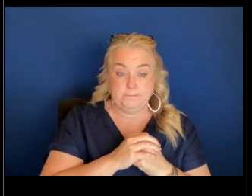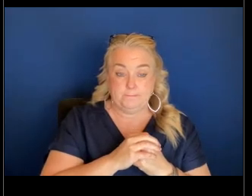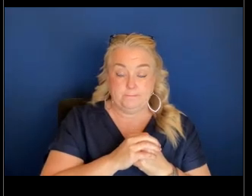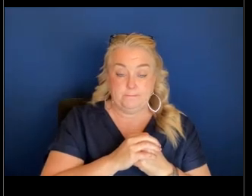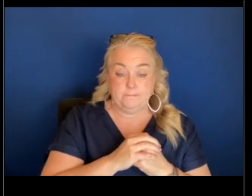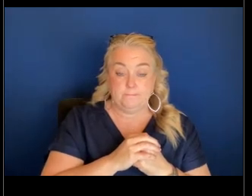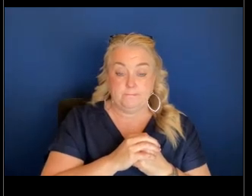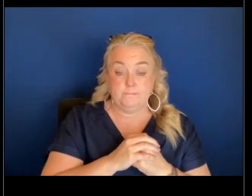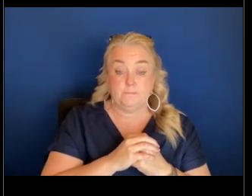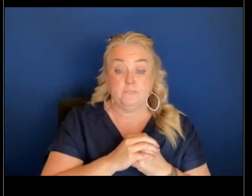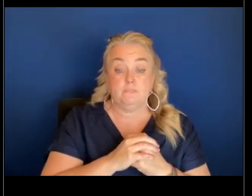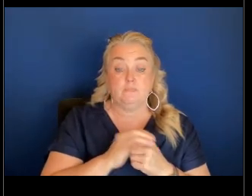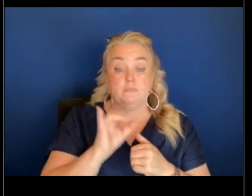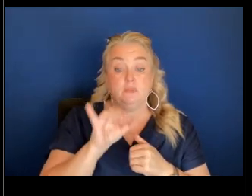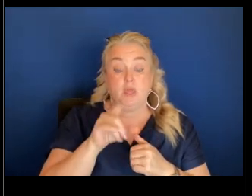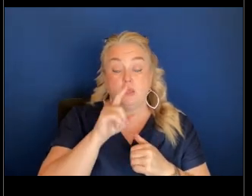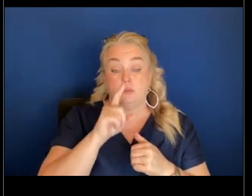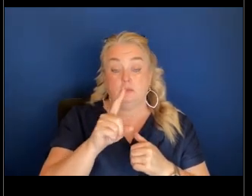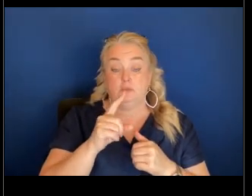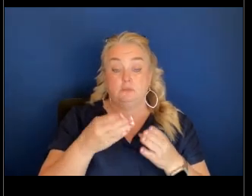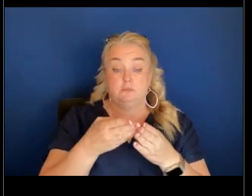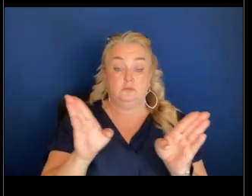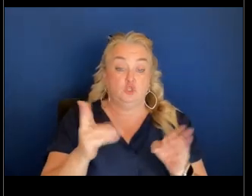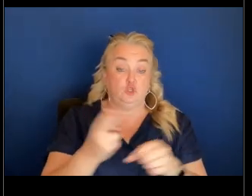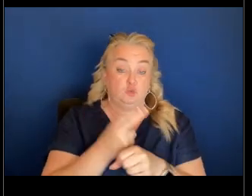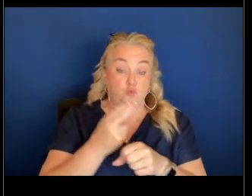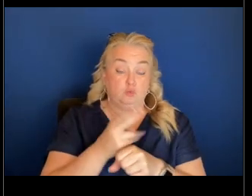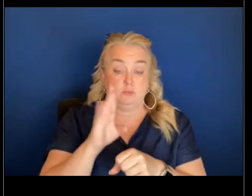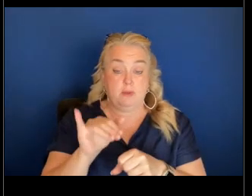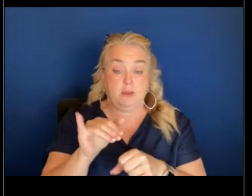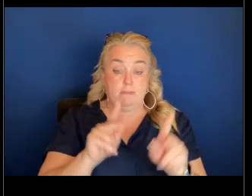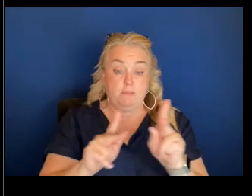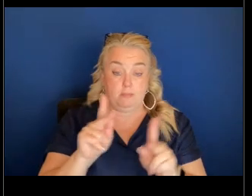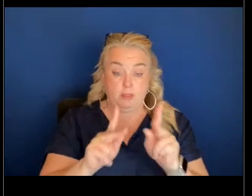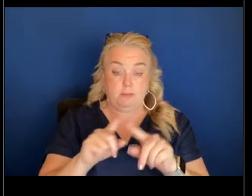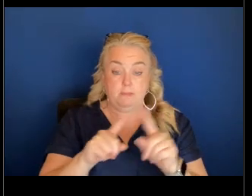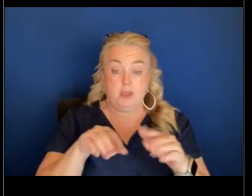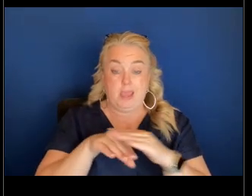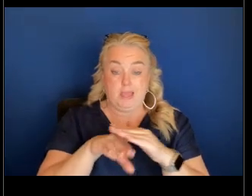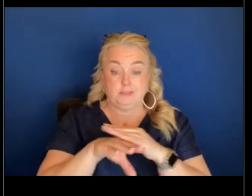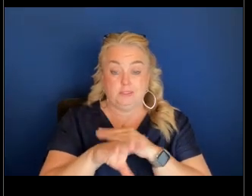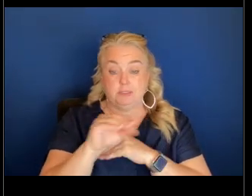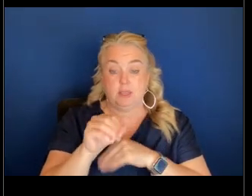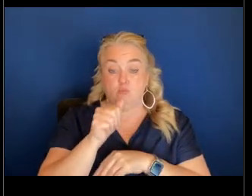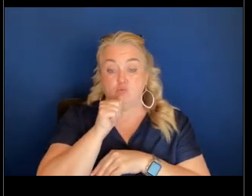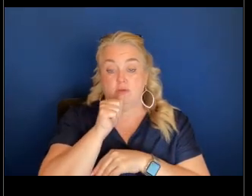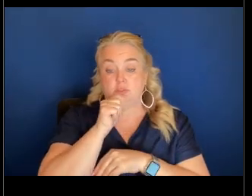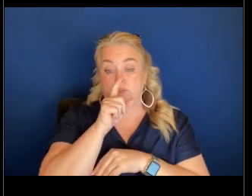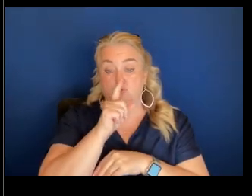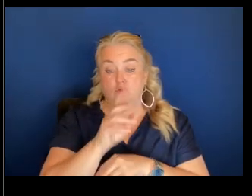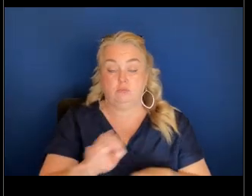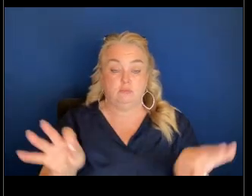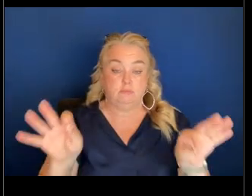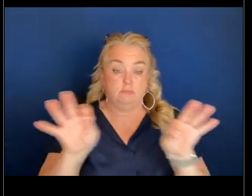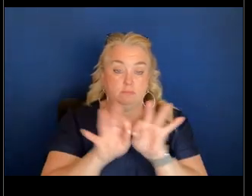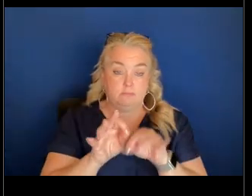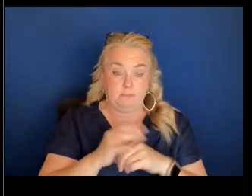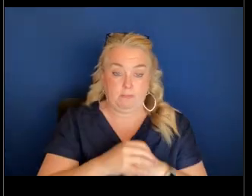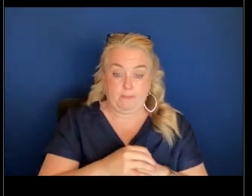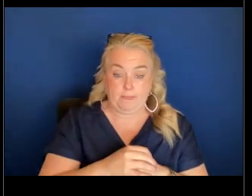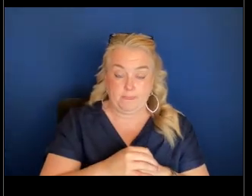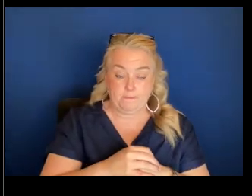Though these areas are publicly used spaces, access and privacy are essential.